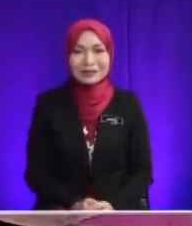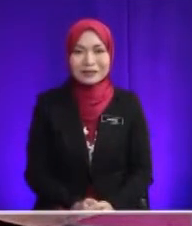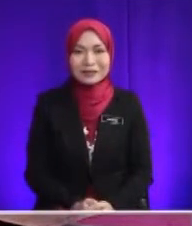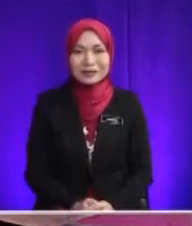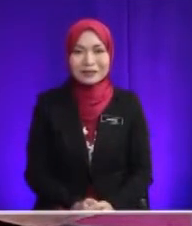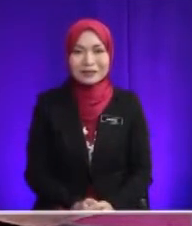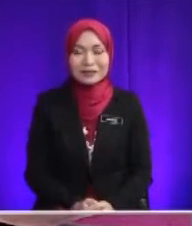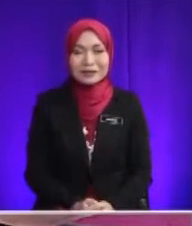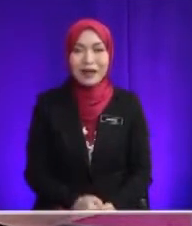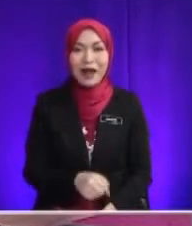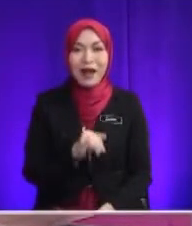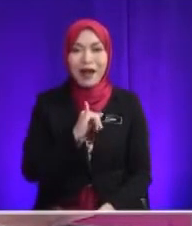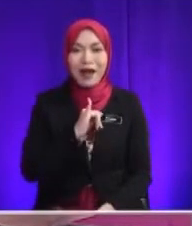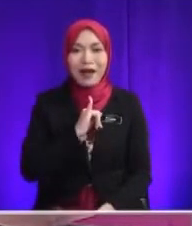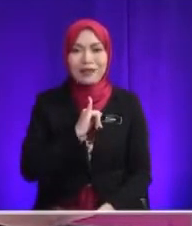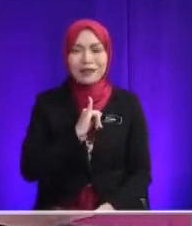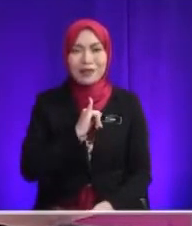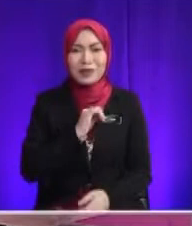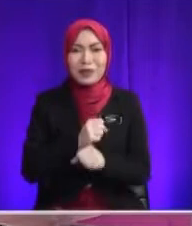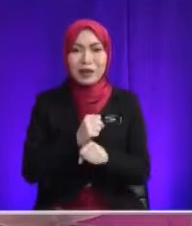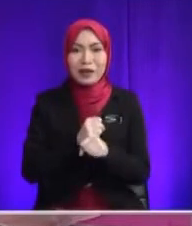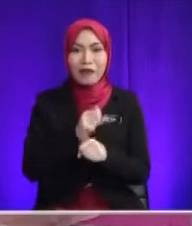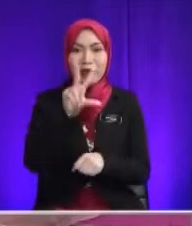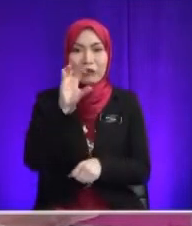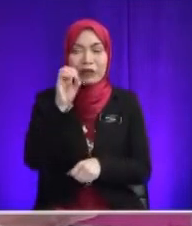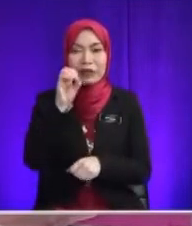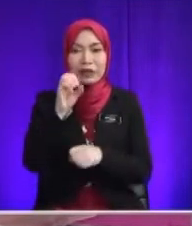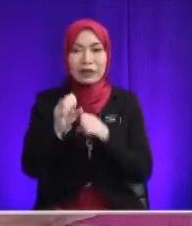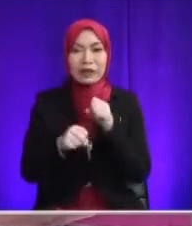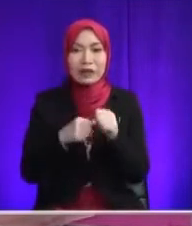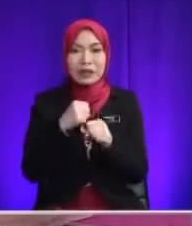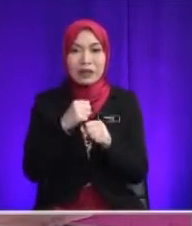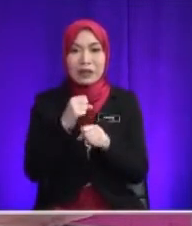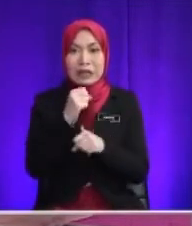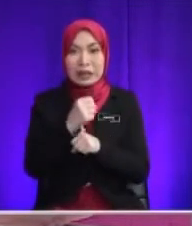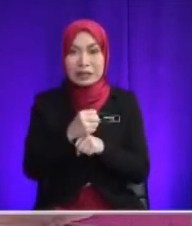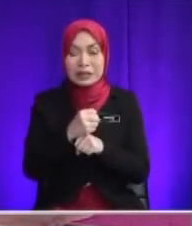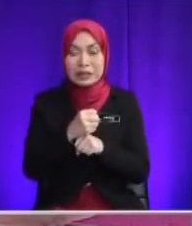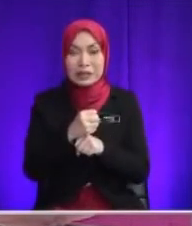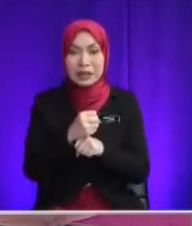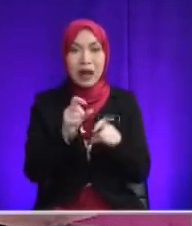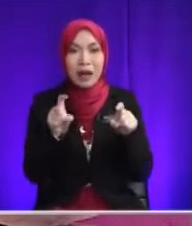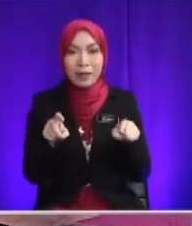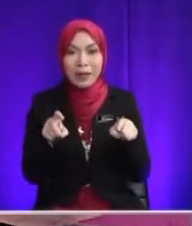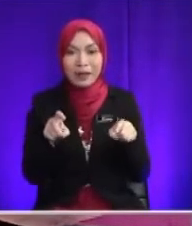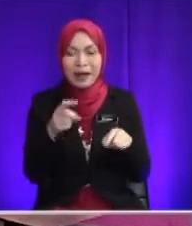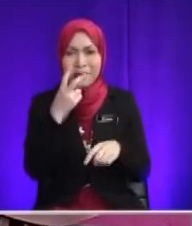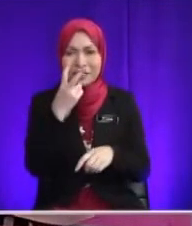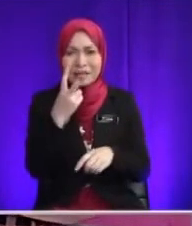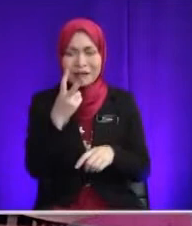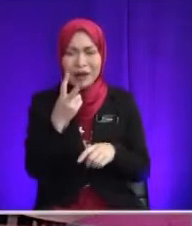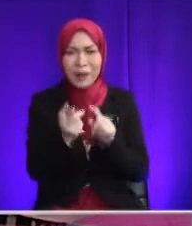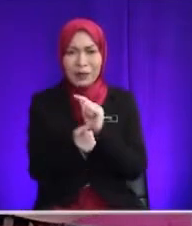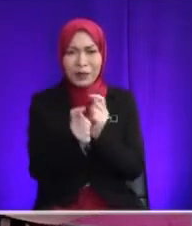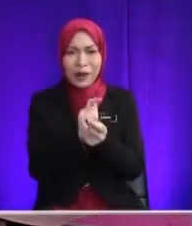I've been in the police force for 30 years, and of course I've seen some big changes in that time. There have always been risks